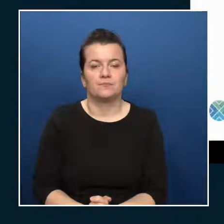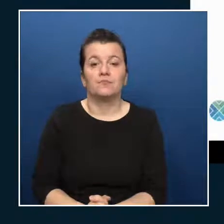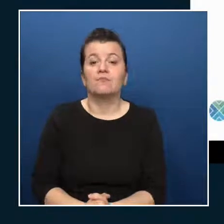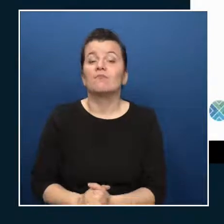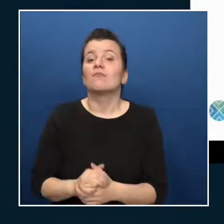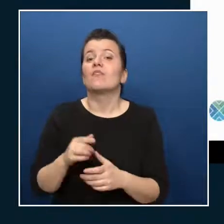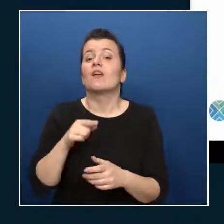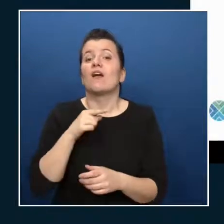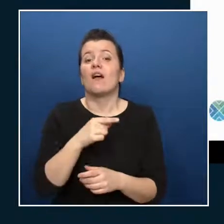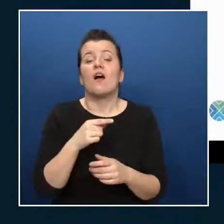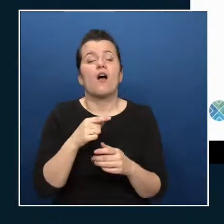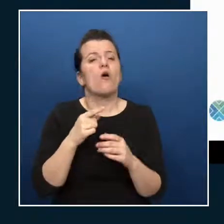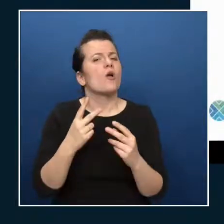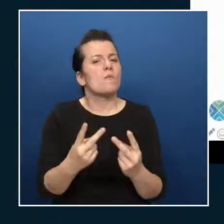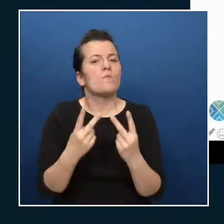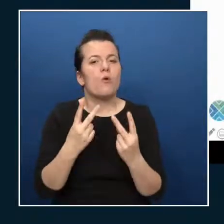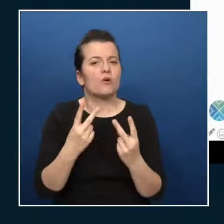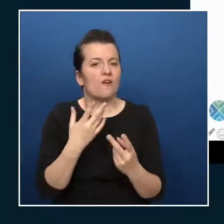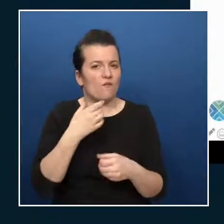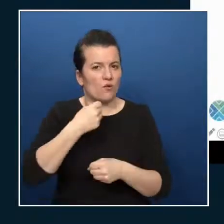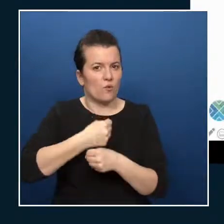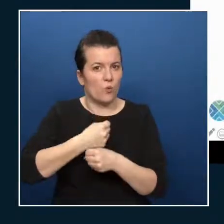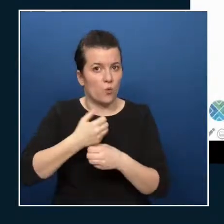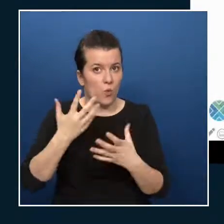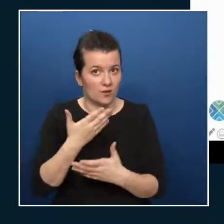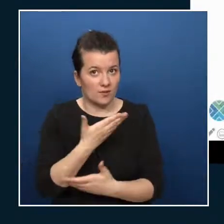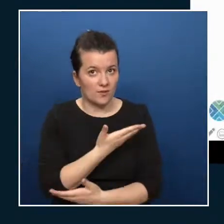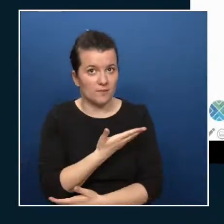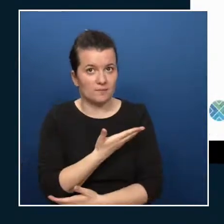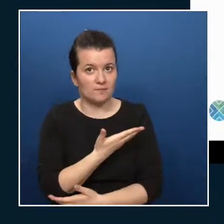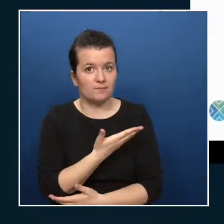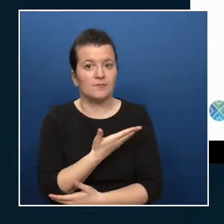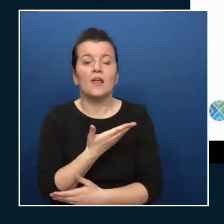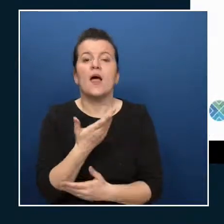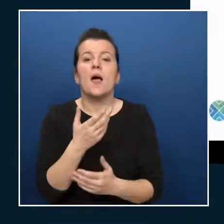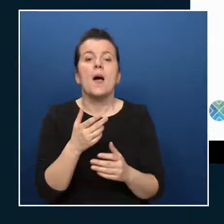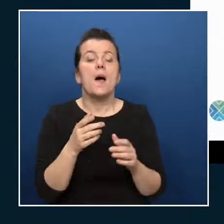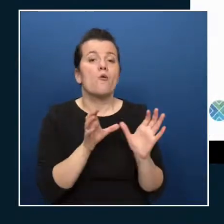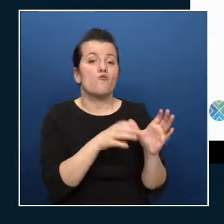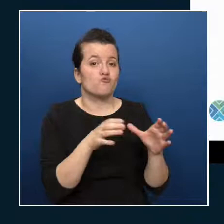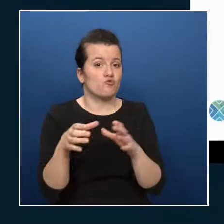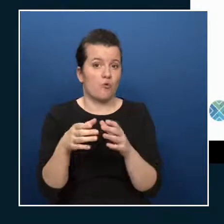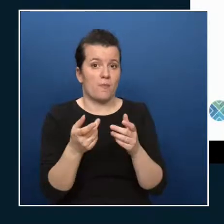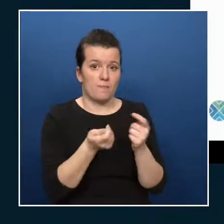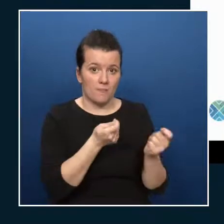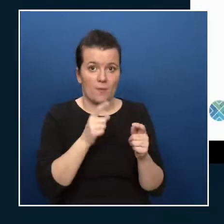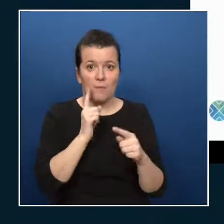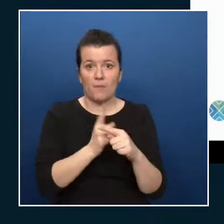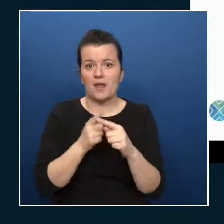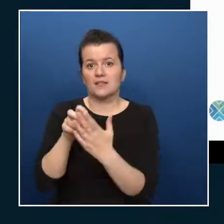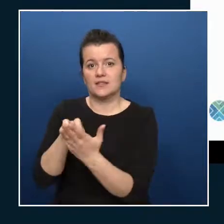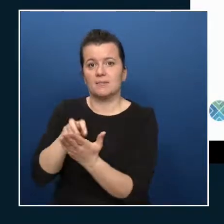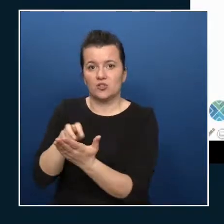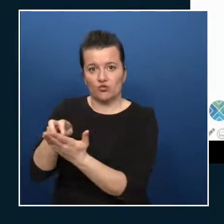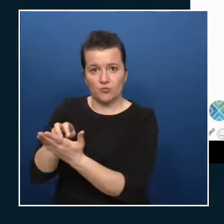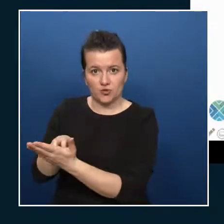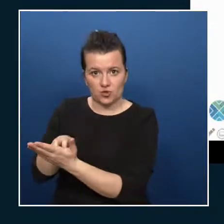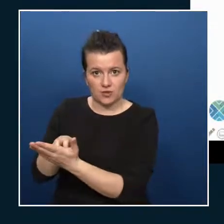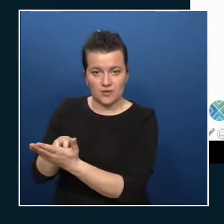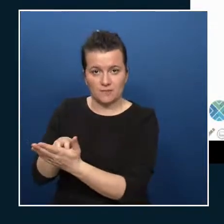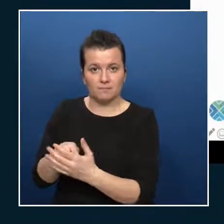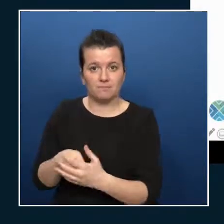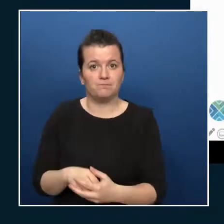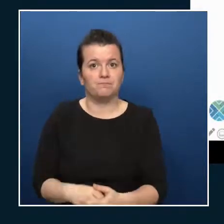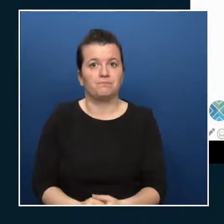zone, you have like management groups and subscriptions. And the first level in